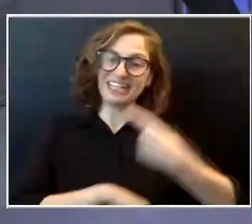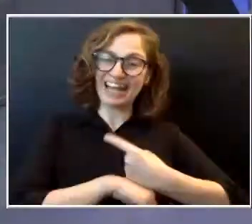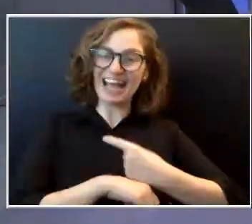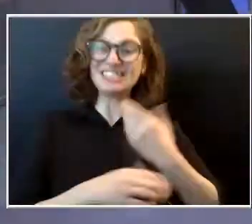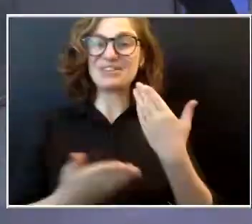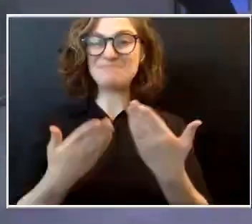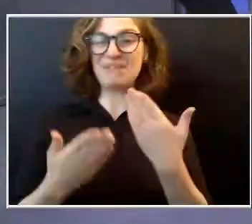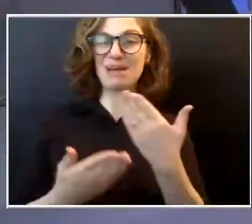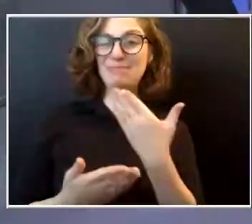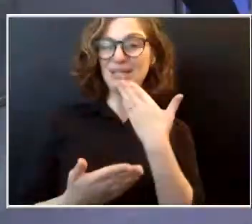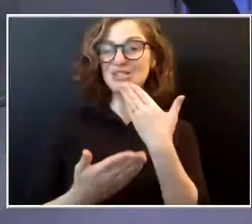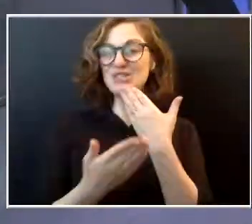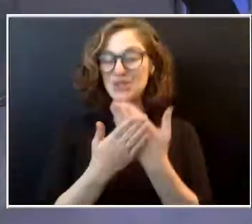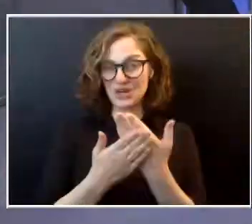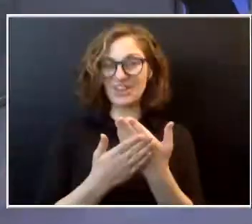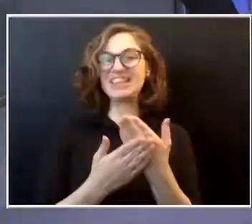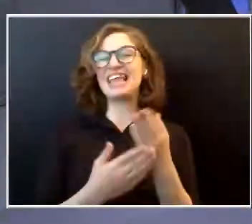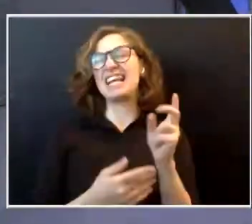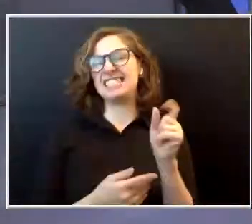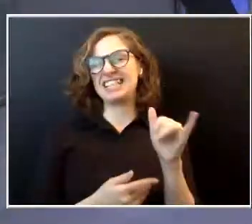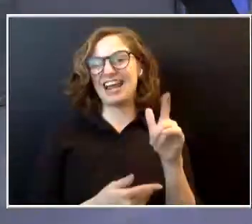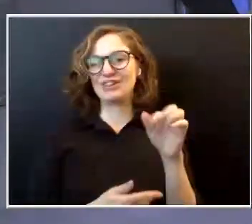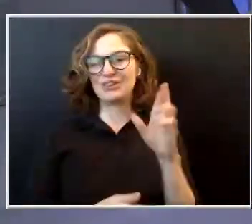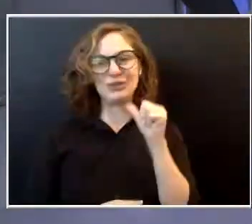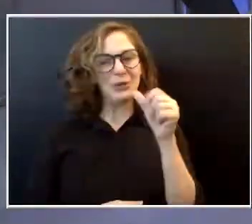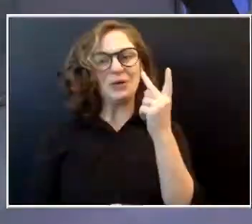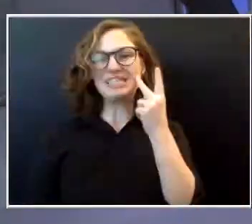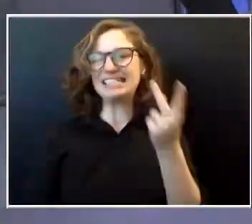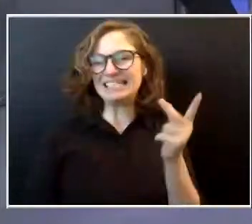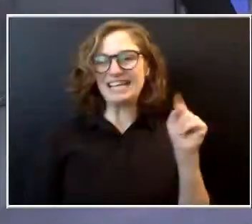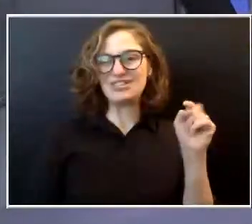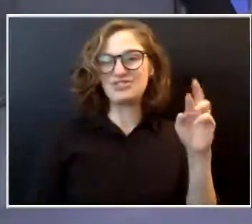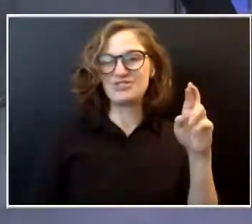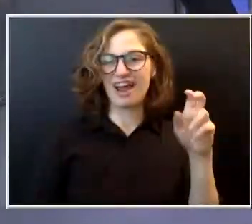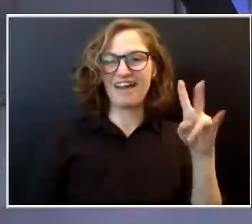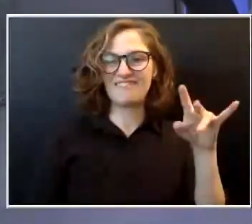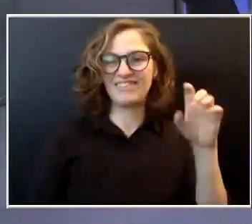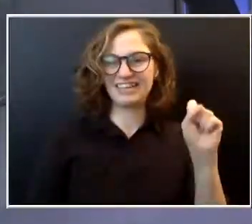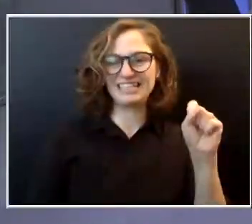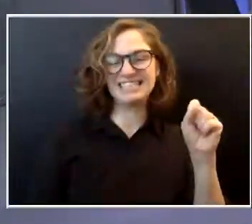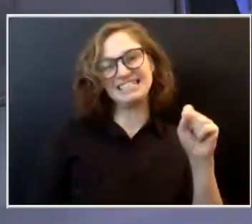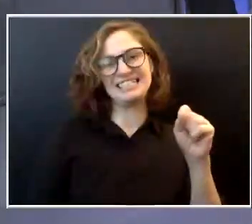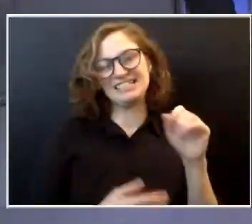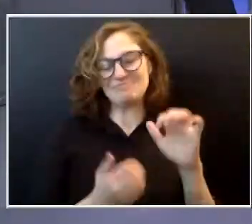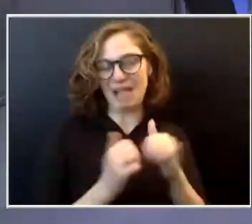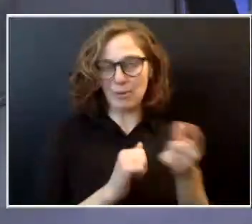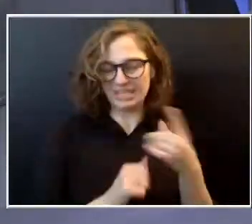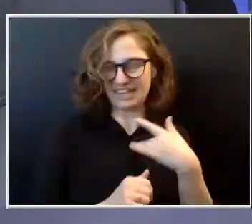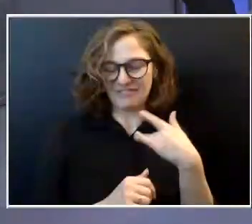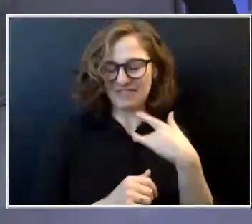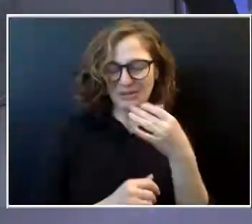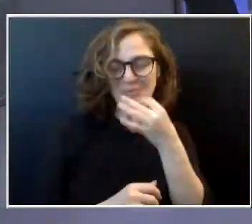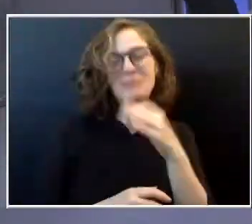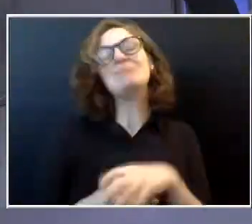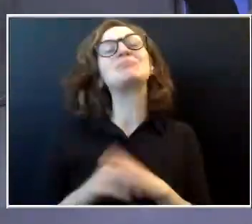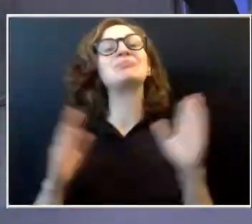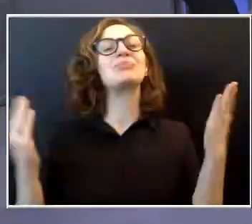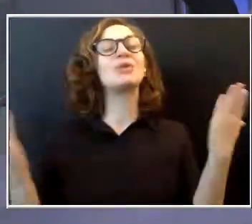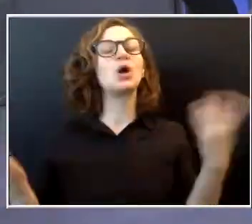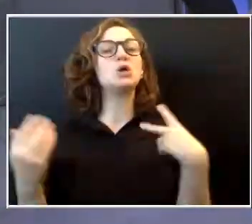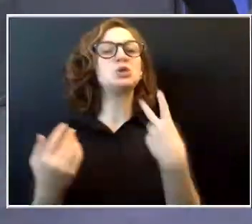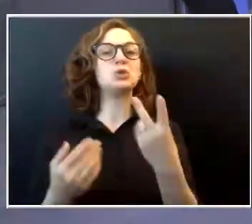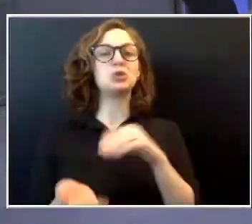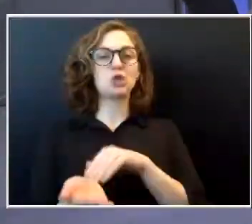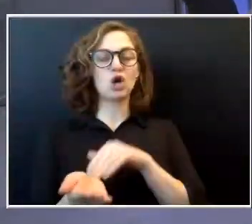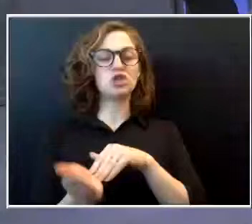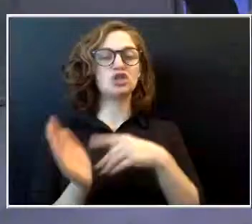to be in about 12 hours from now. Back here in the studio, I am with two doctors representing the heart and the mind, cardiology and